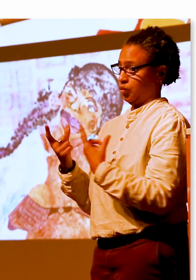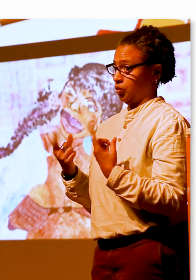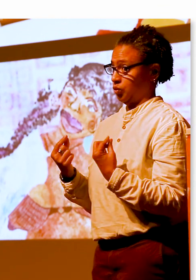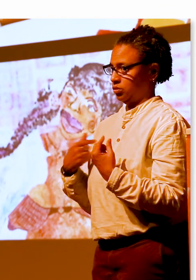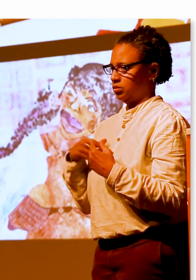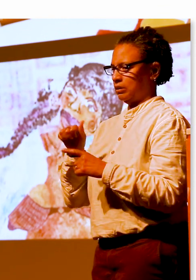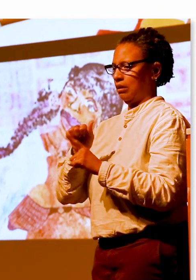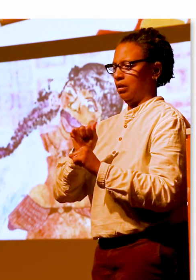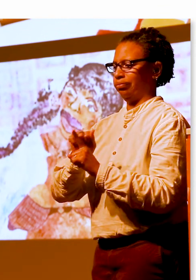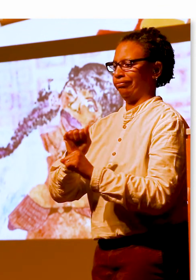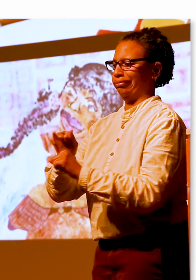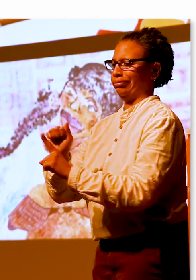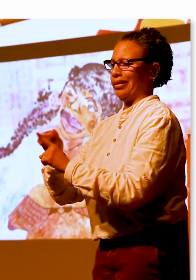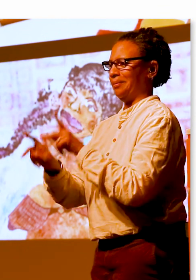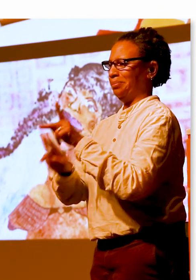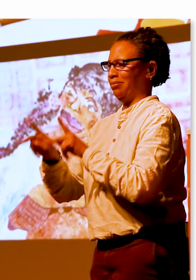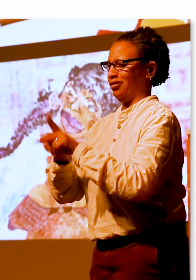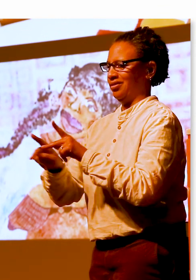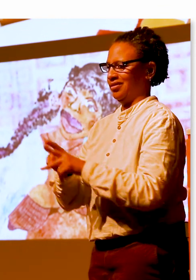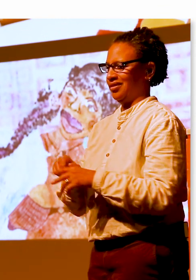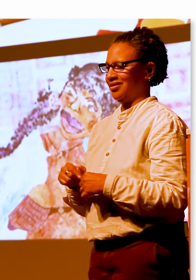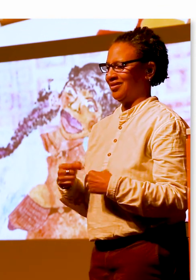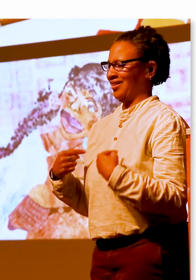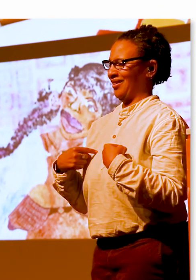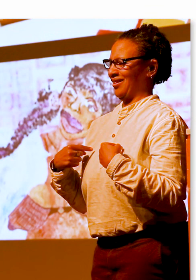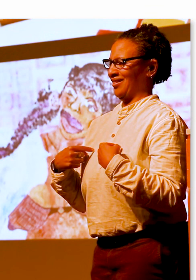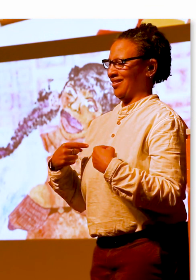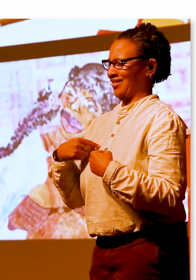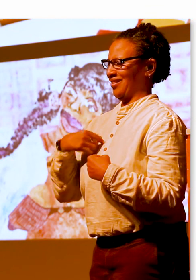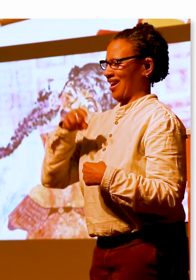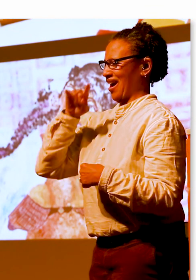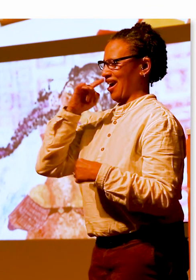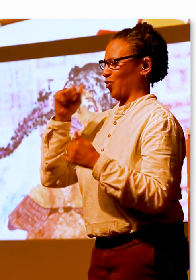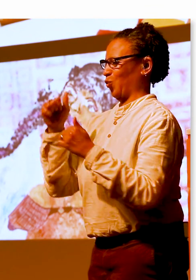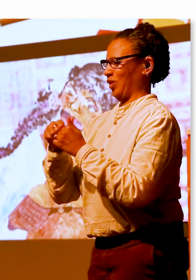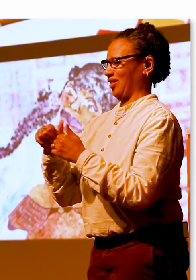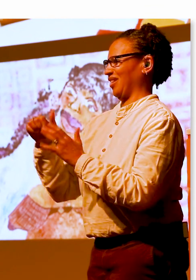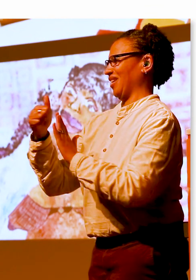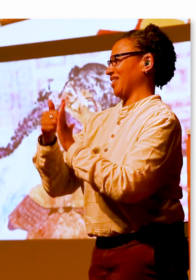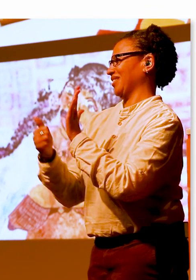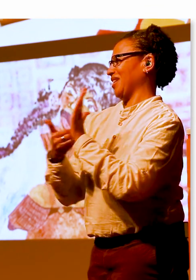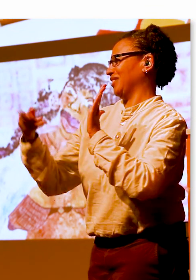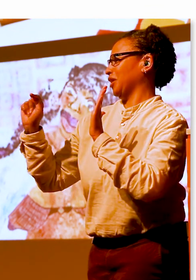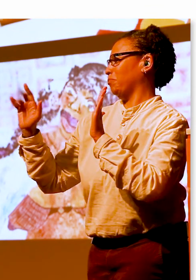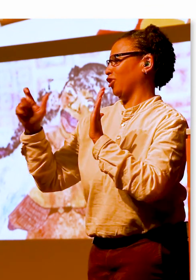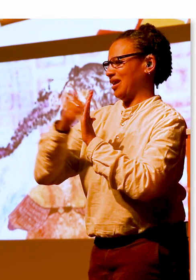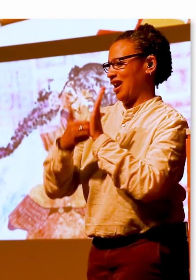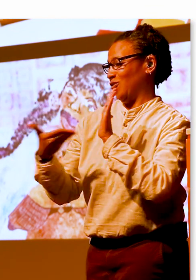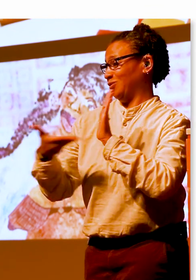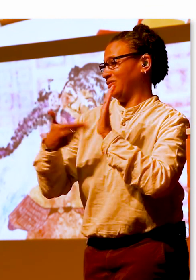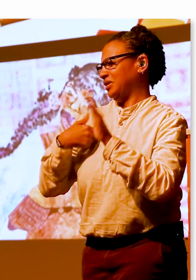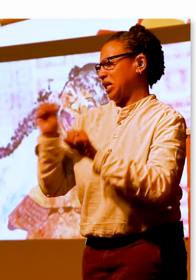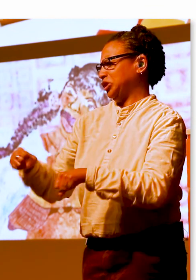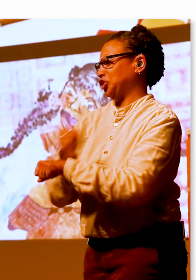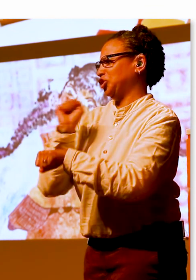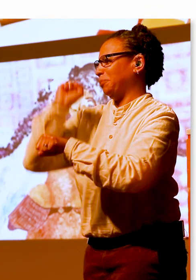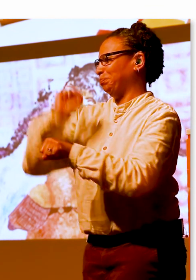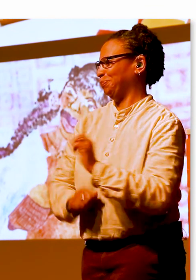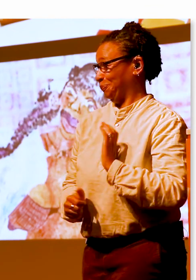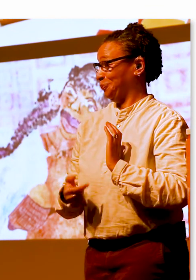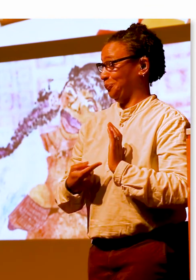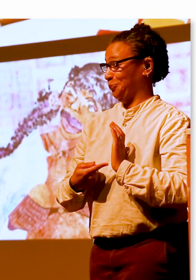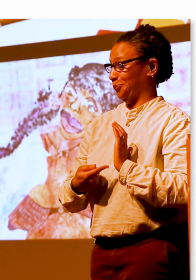kid with a Tumblr deserved a job. But also it challenged me to think about how to utilize social media to